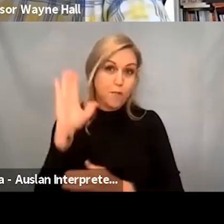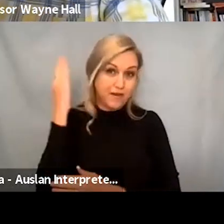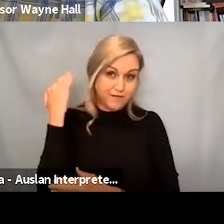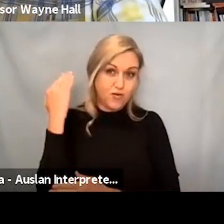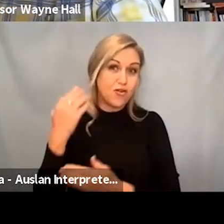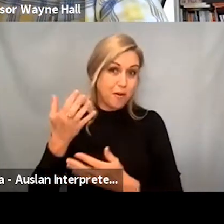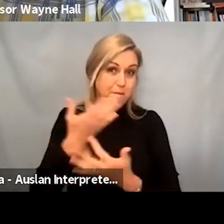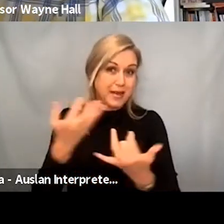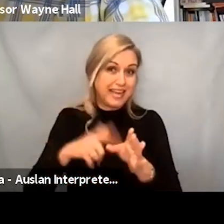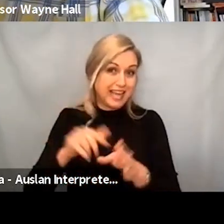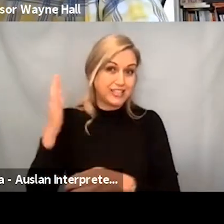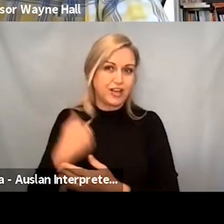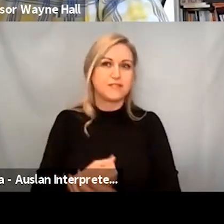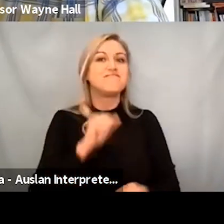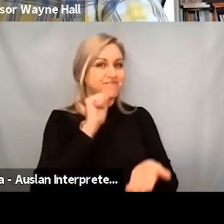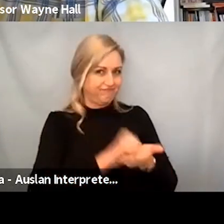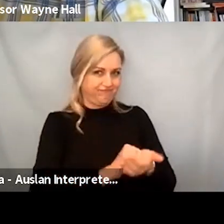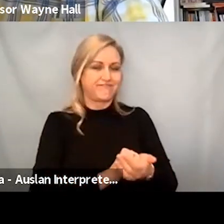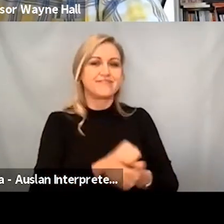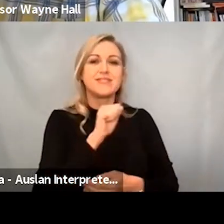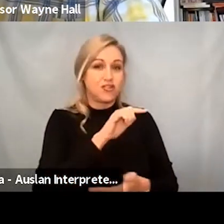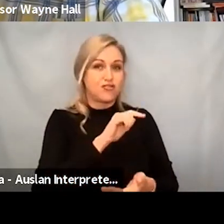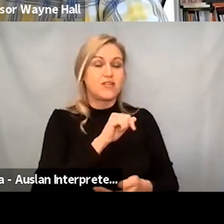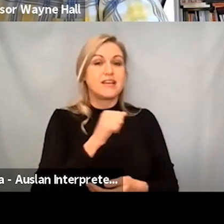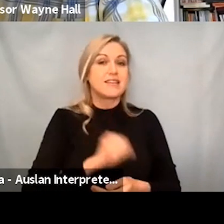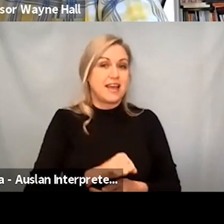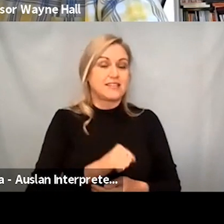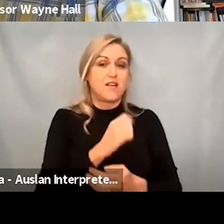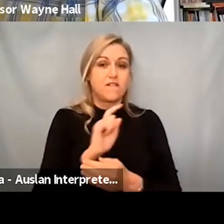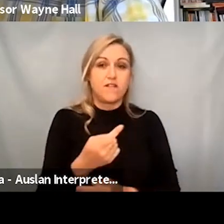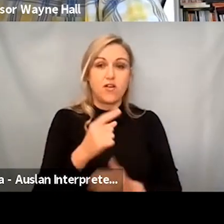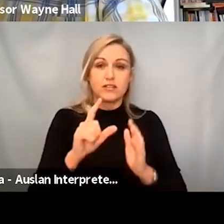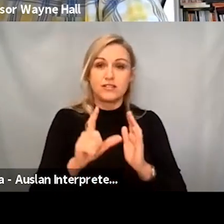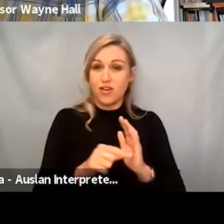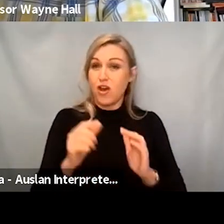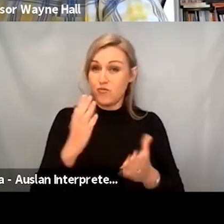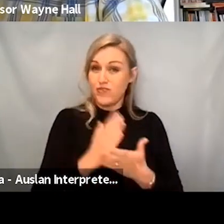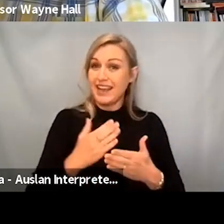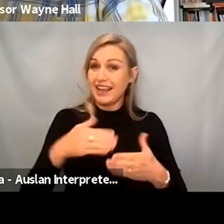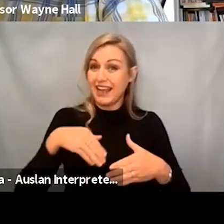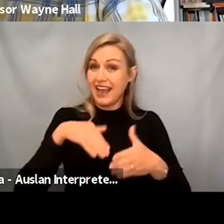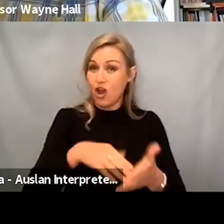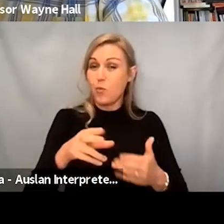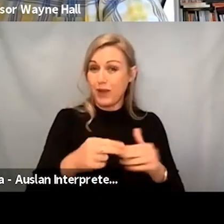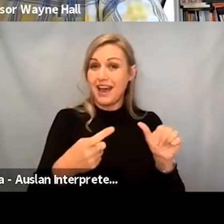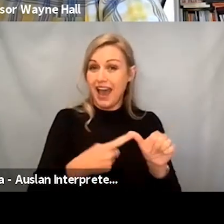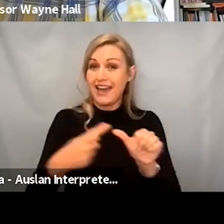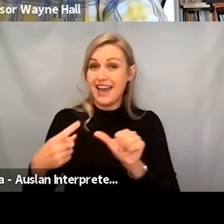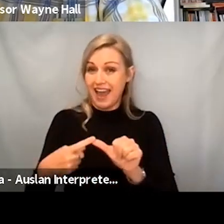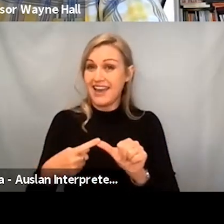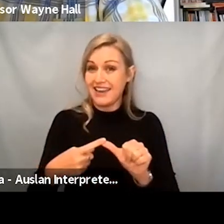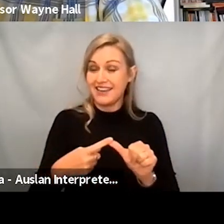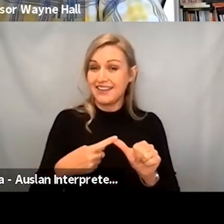not. I mean, the earliest form of psychedelic assisted psychotherapy was AA. That's what Humphrey Osmond and